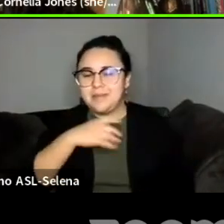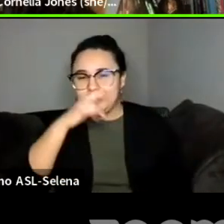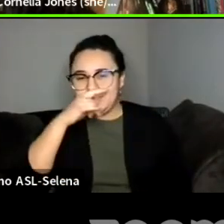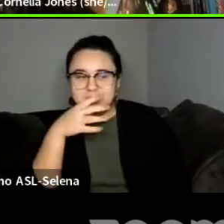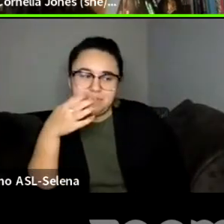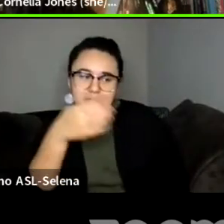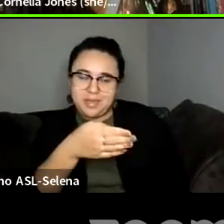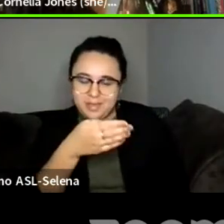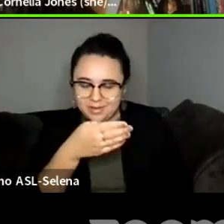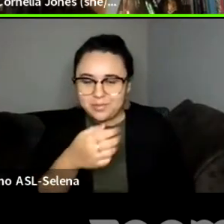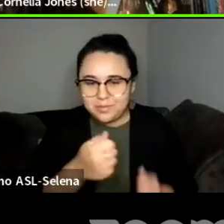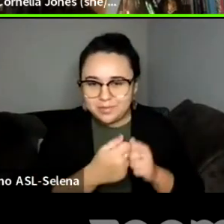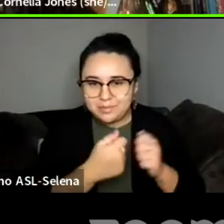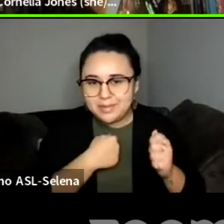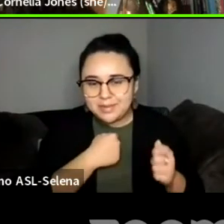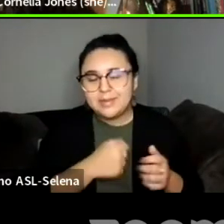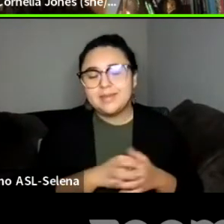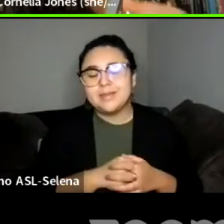there. And so,